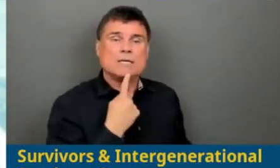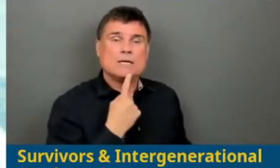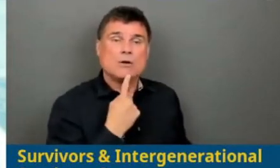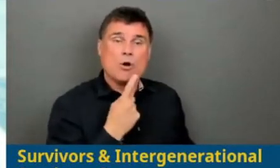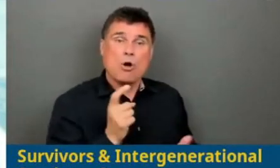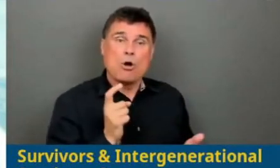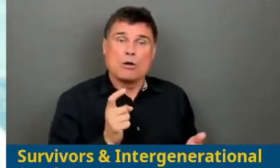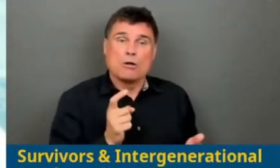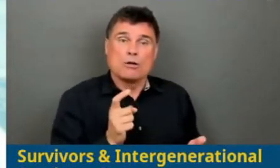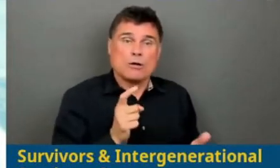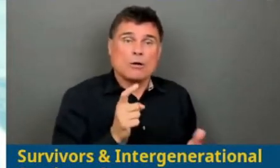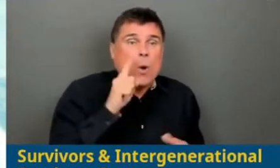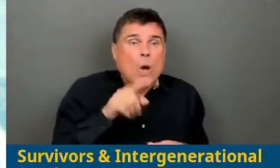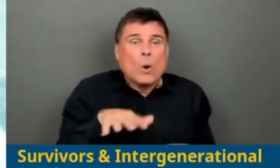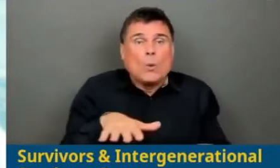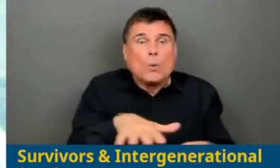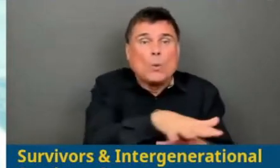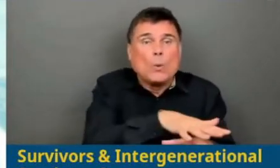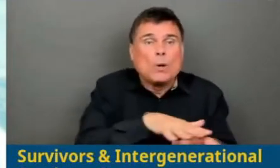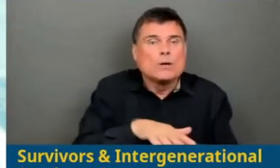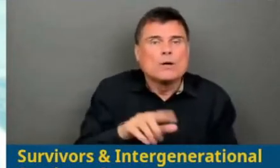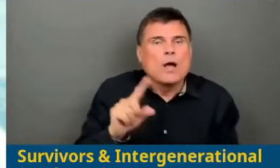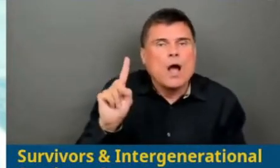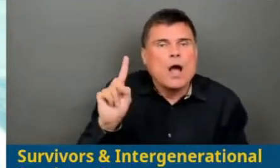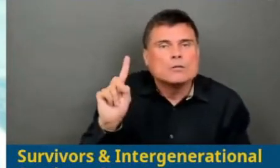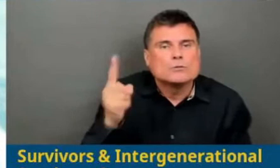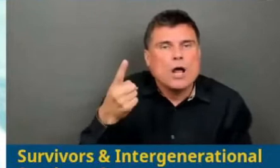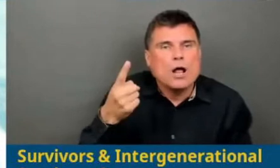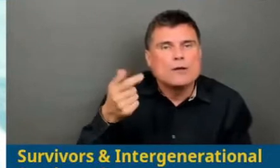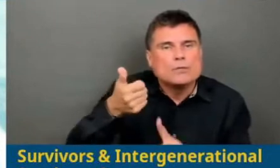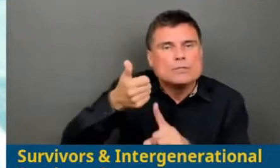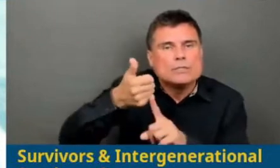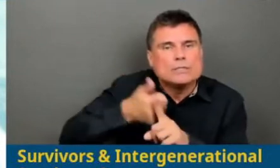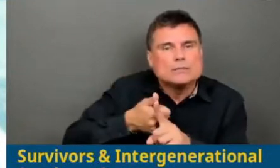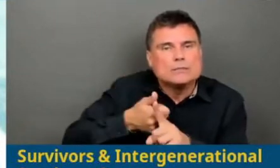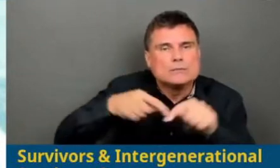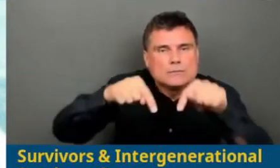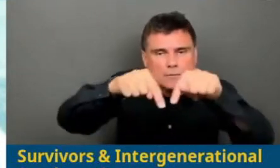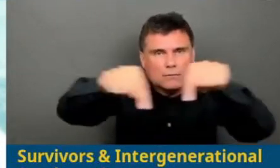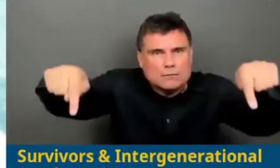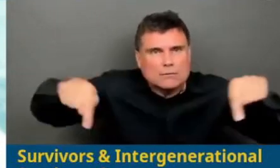radar alone is about $1 a square meter. If you add to that,